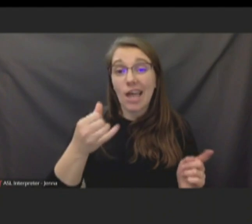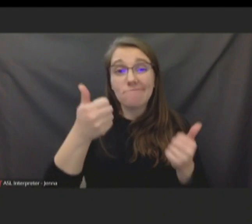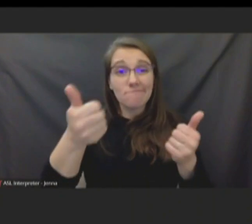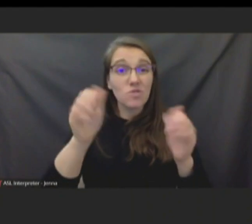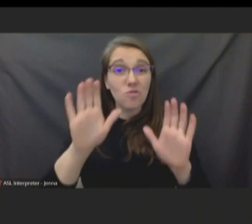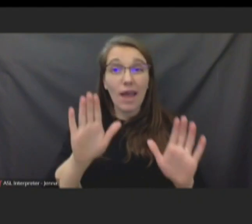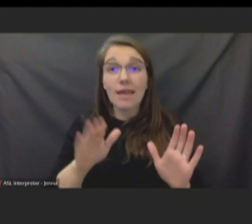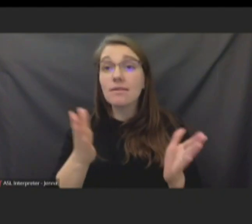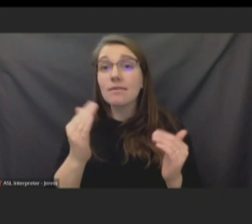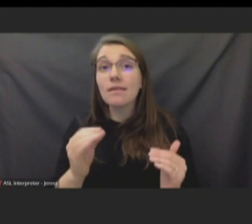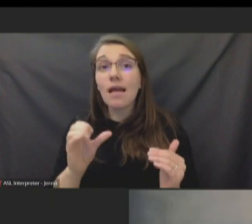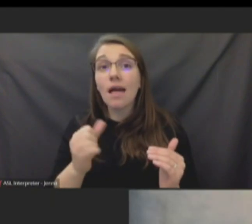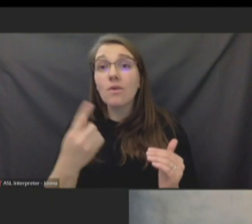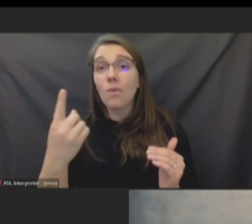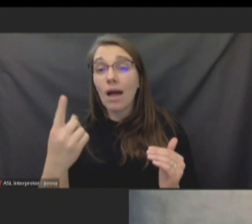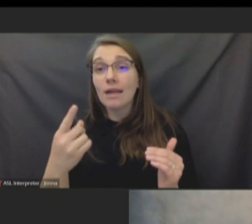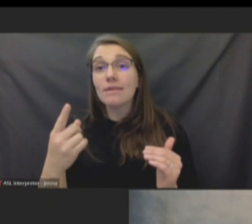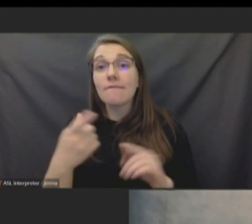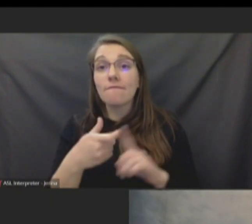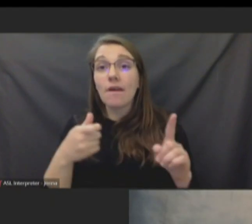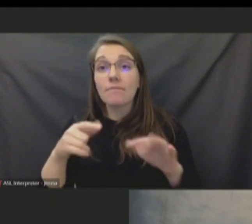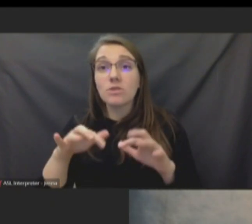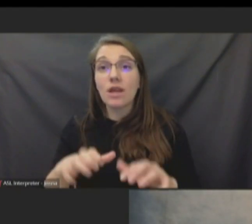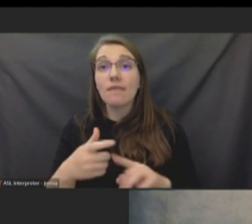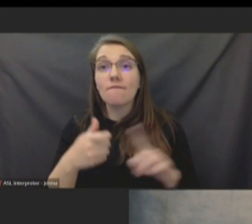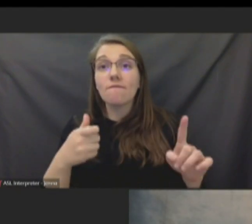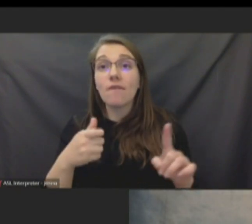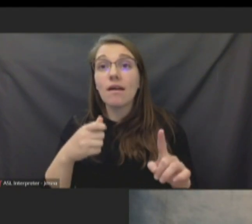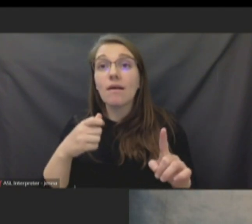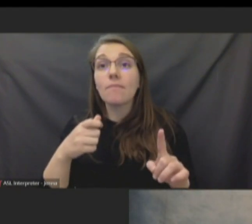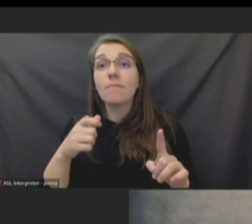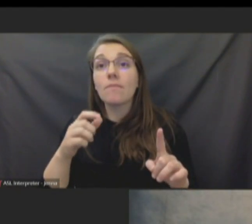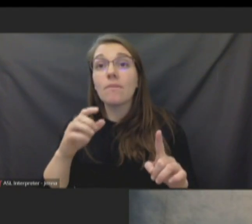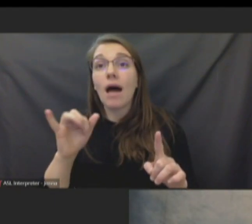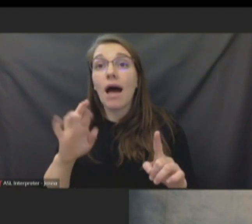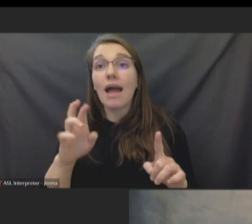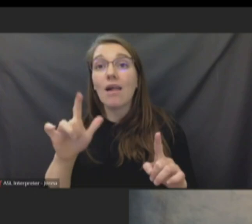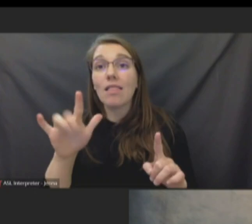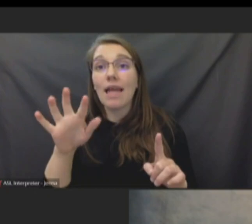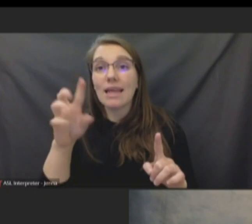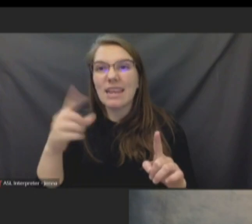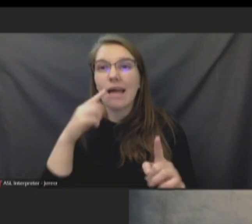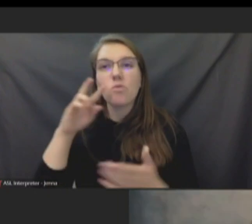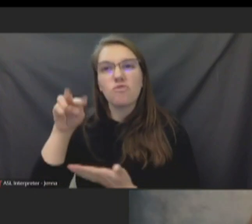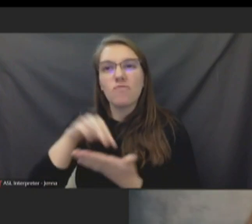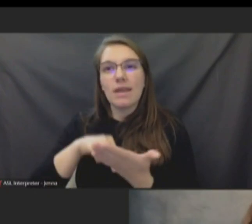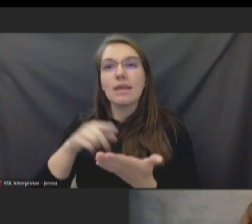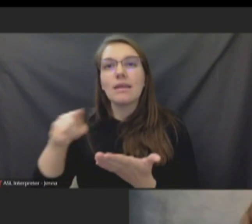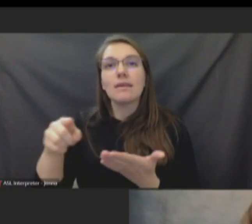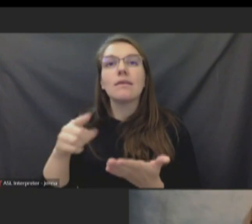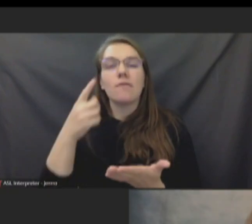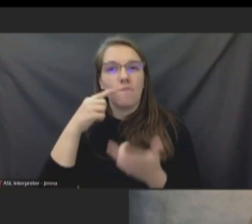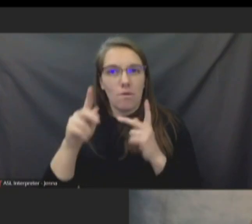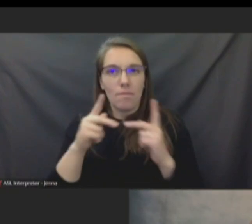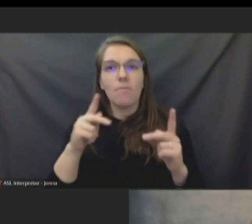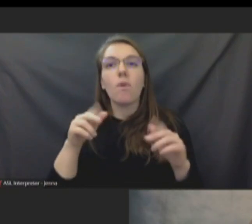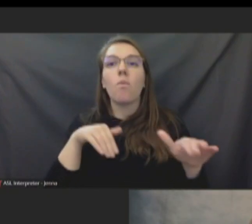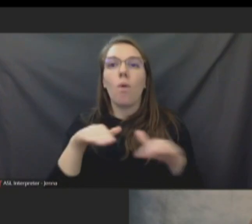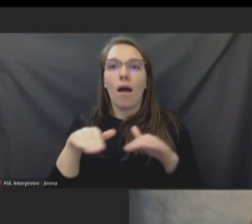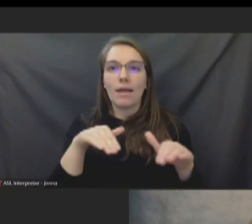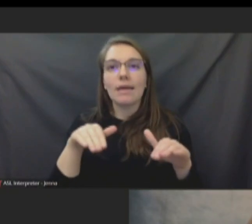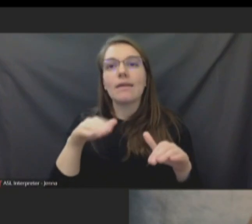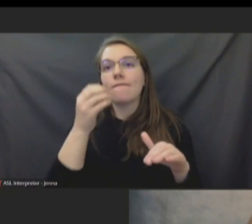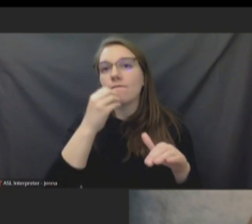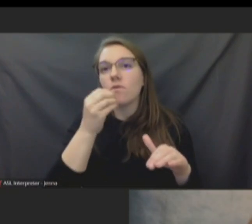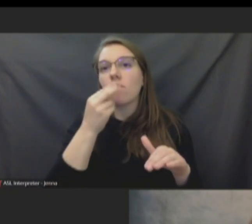see one other in the chat from Mr. Ireland. I can read it out. For those walking in food halls like Time Out, Boston Public